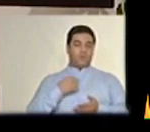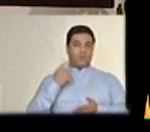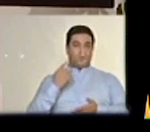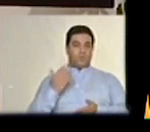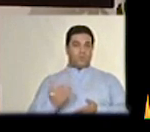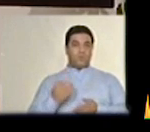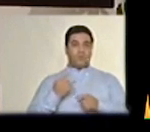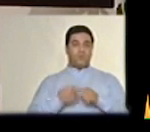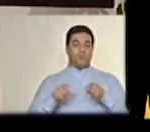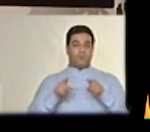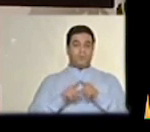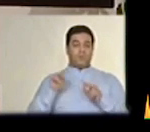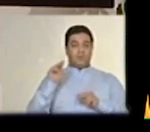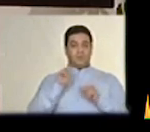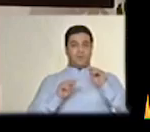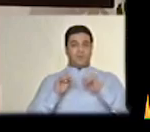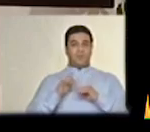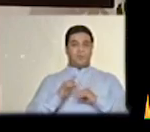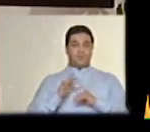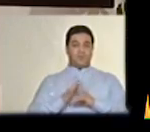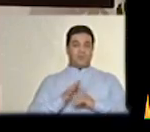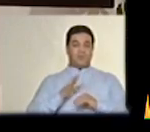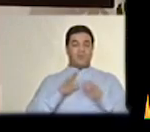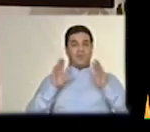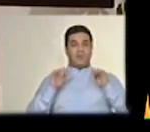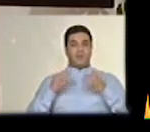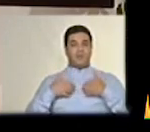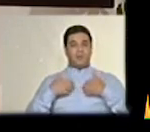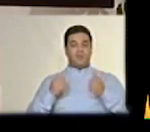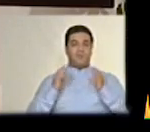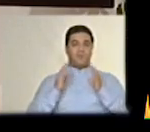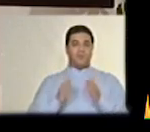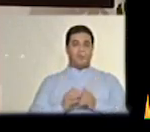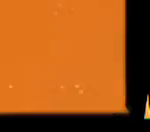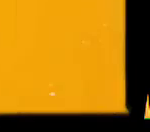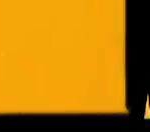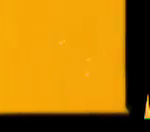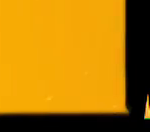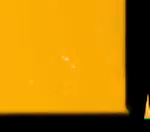o'ylayman. Shuning bilan darsimizni yakunlaymiz. Xayr, salomat bo'ling.